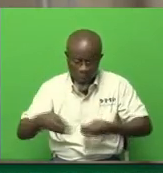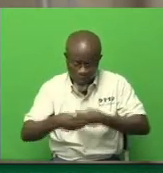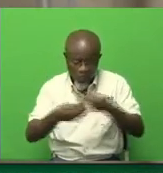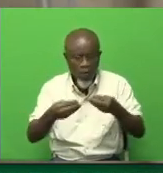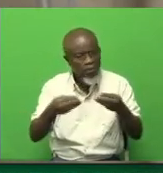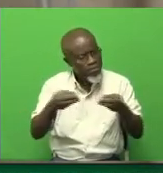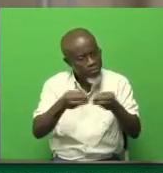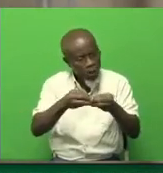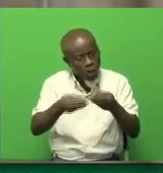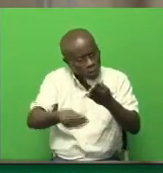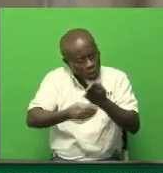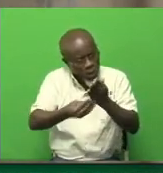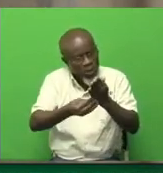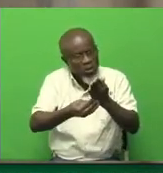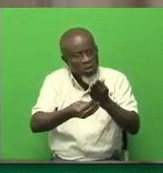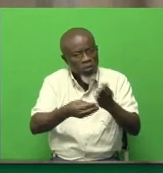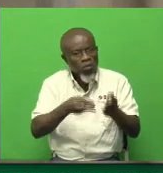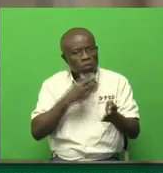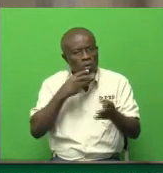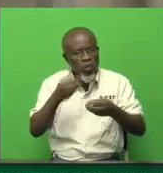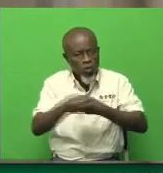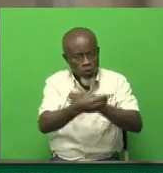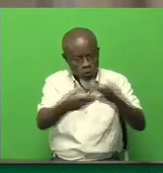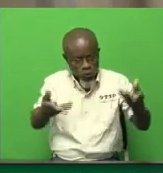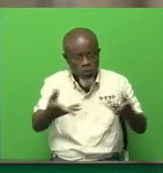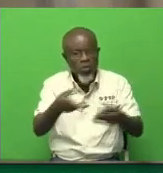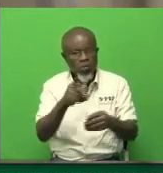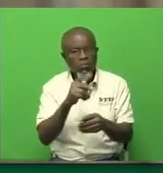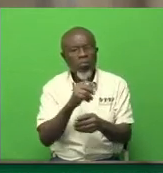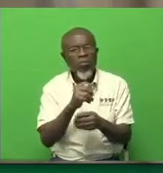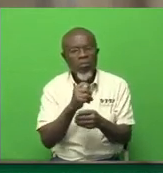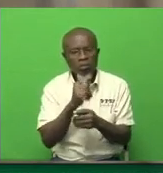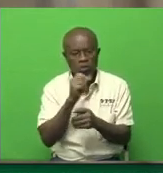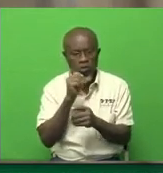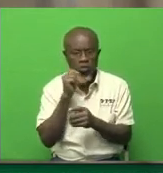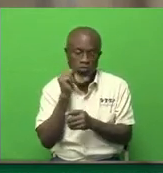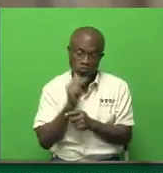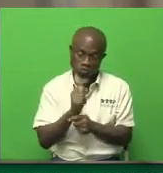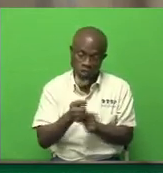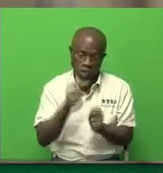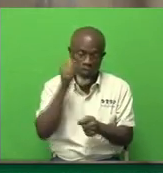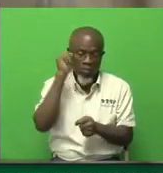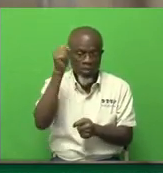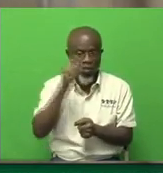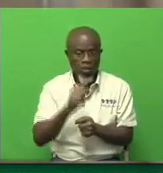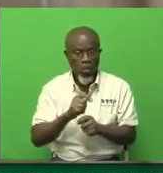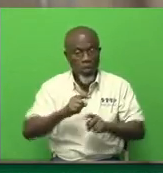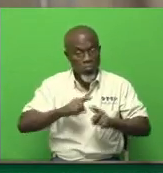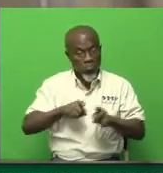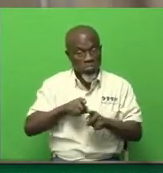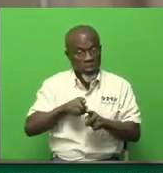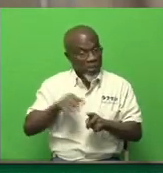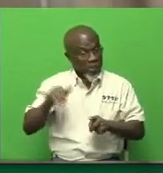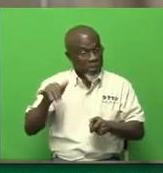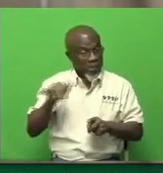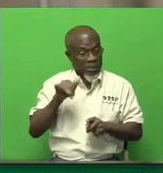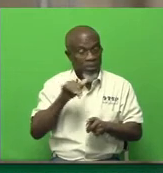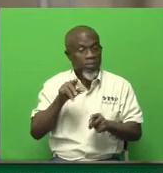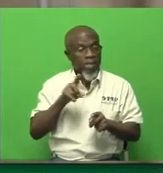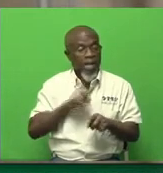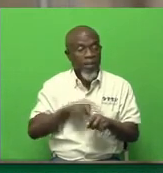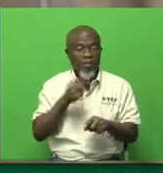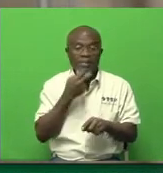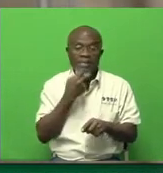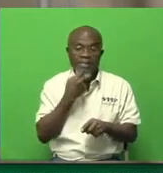across the nation but the Minnesota also in that same speech promised that the very first